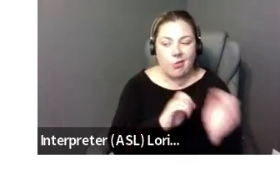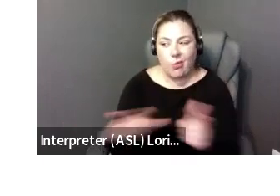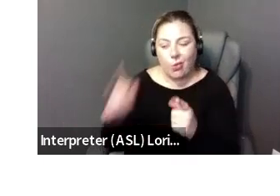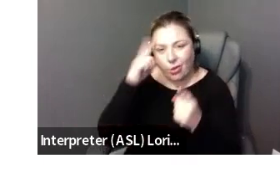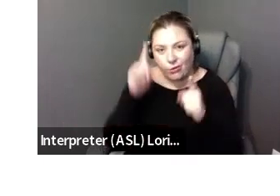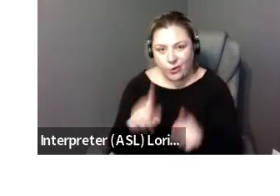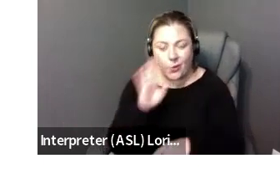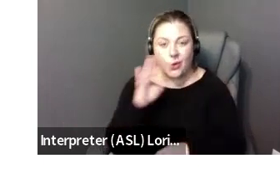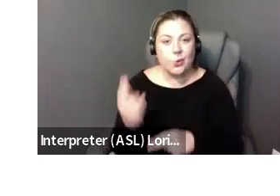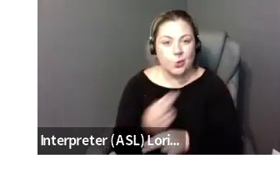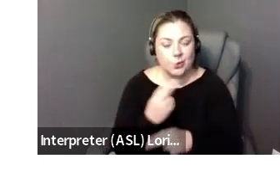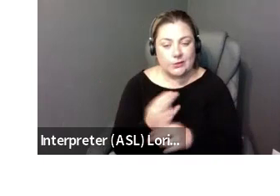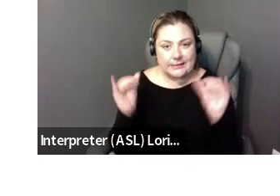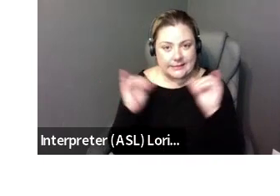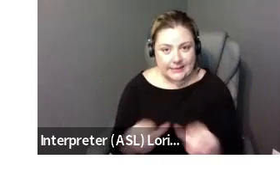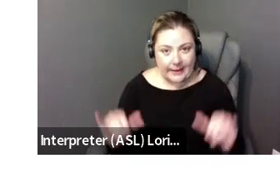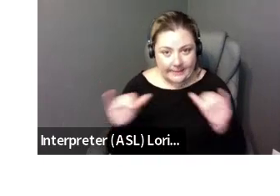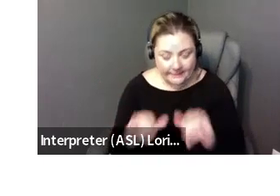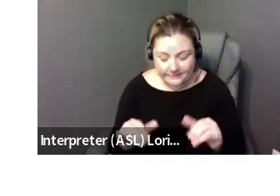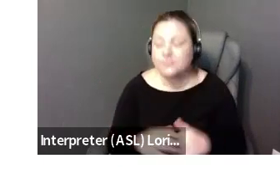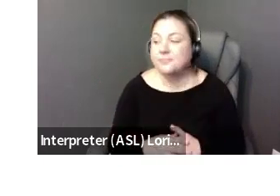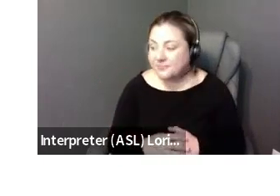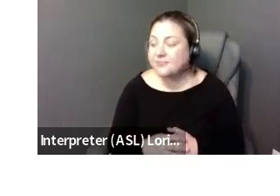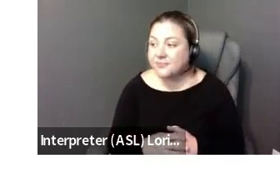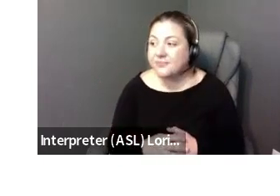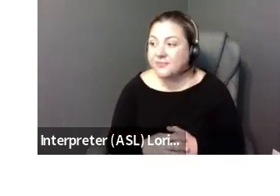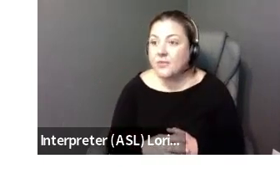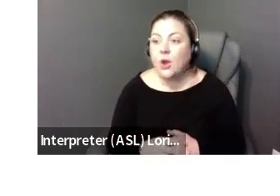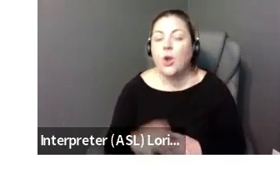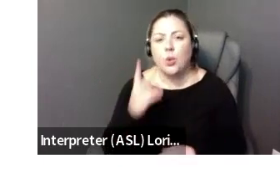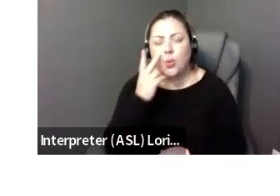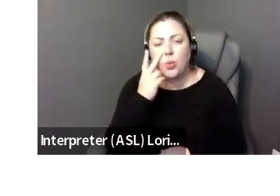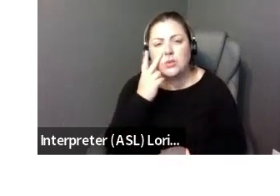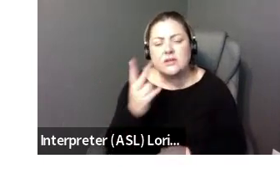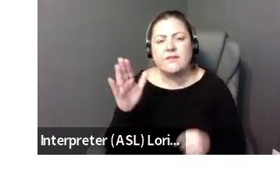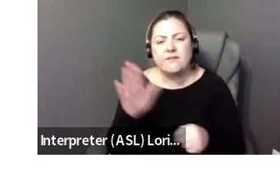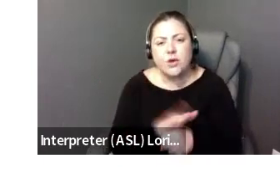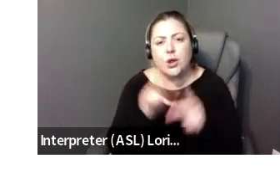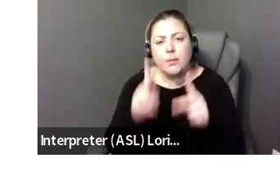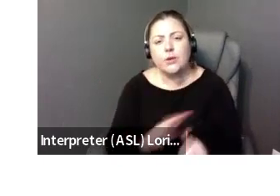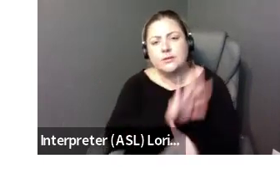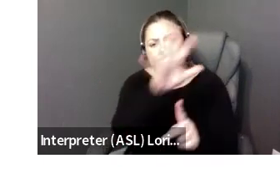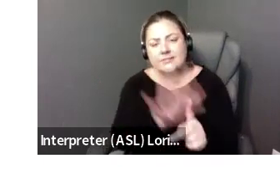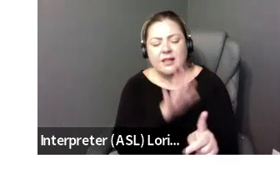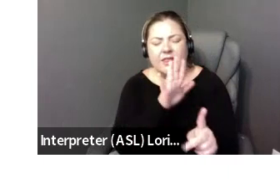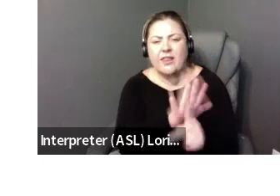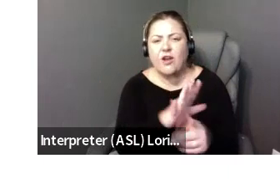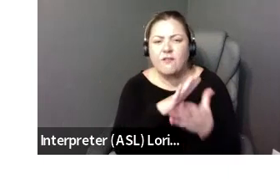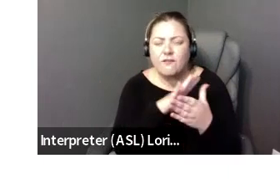information alongside any other information that could perhaps tell a story about that person's health, wellness, and